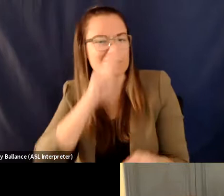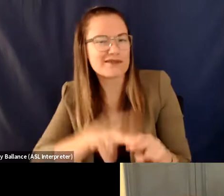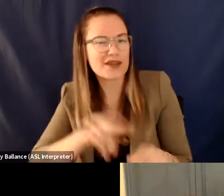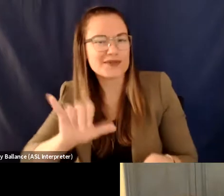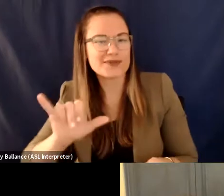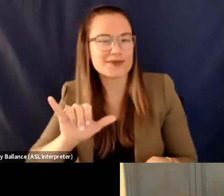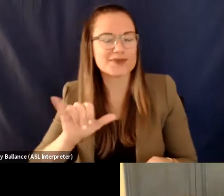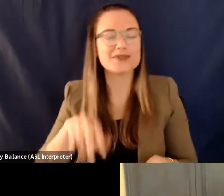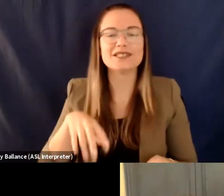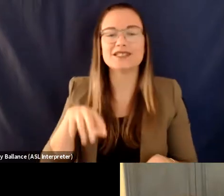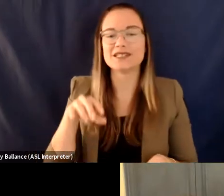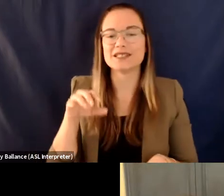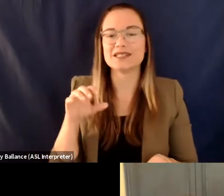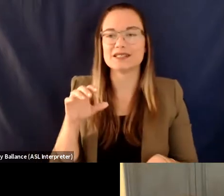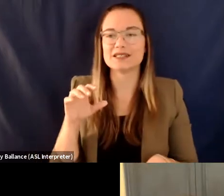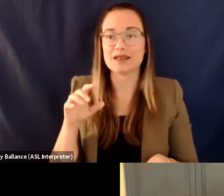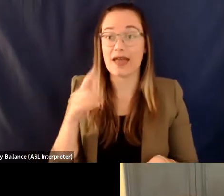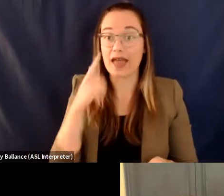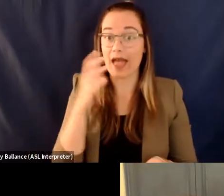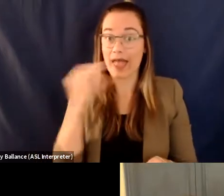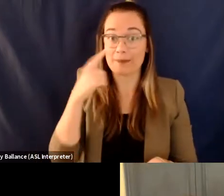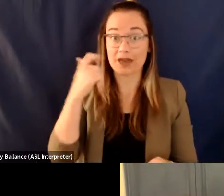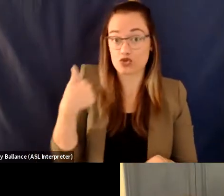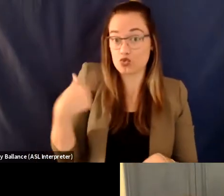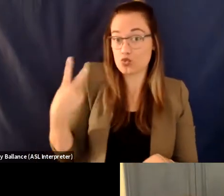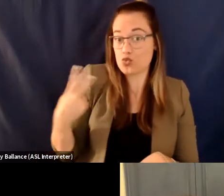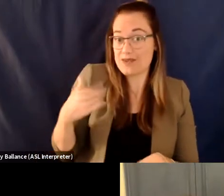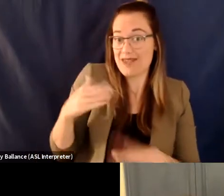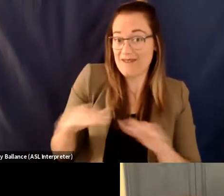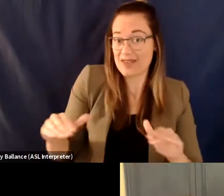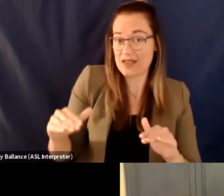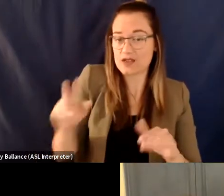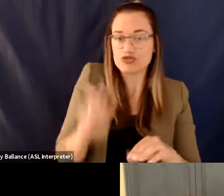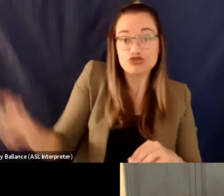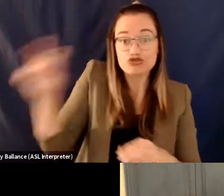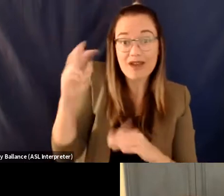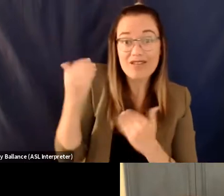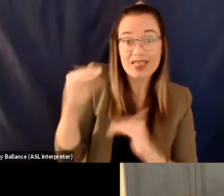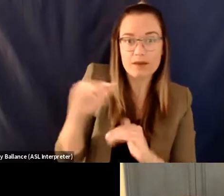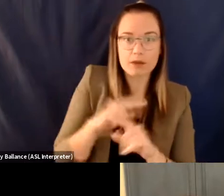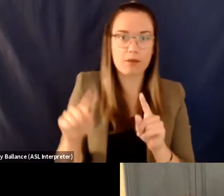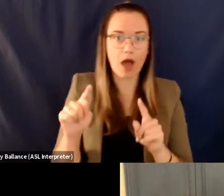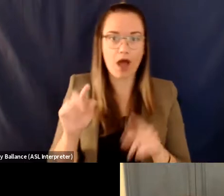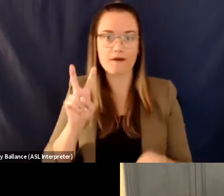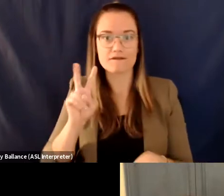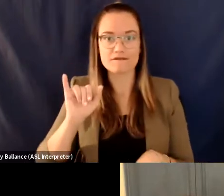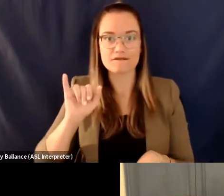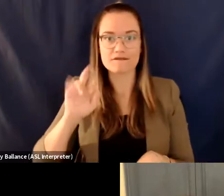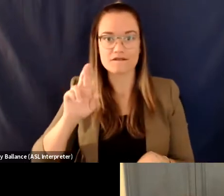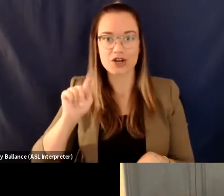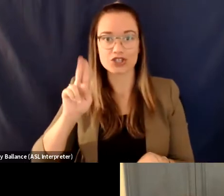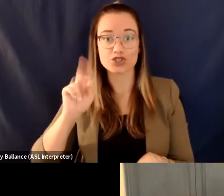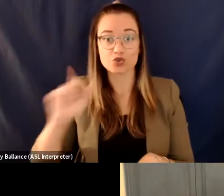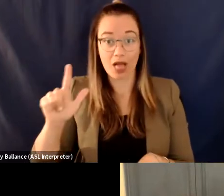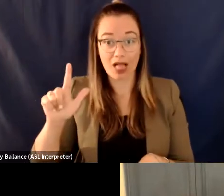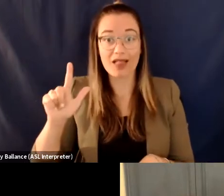something we can do. Since we have kids too, it's travel is limited, but now in the virtual space, we can actually be in more